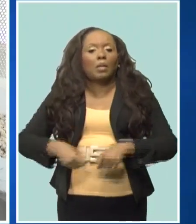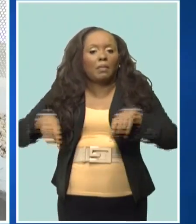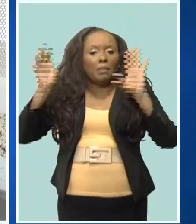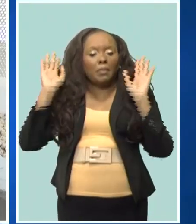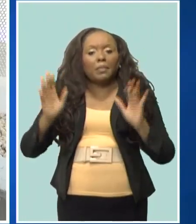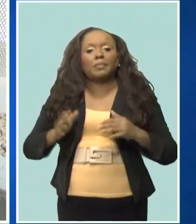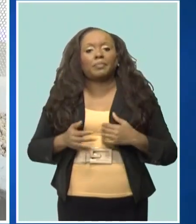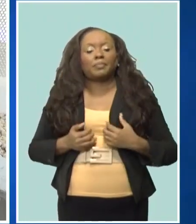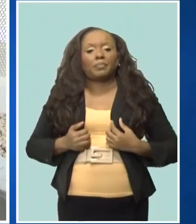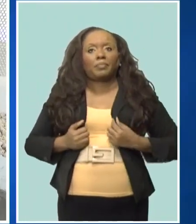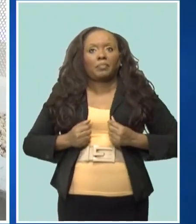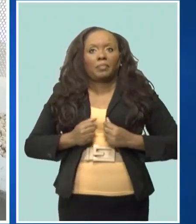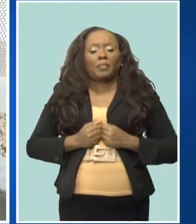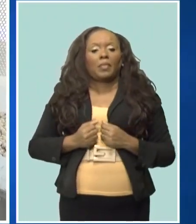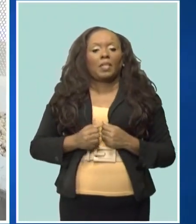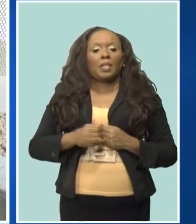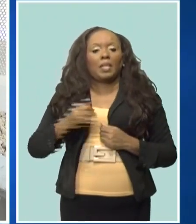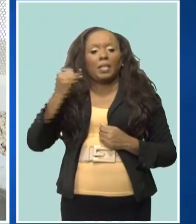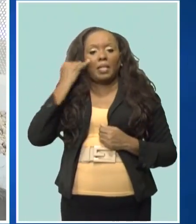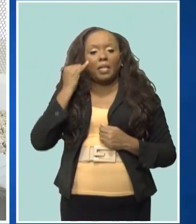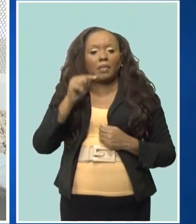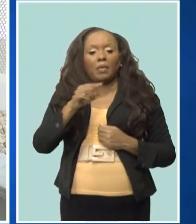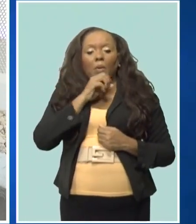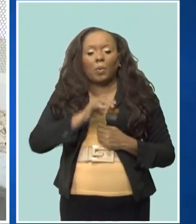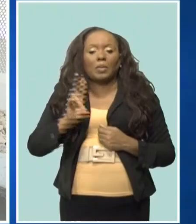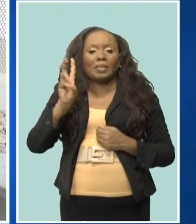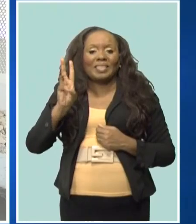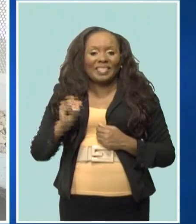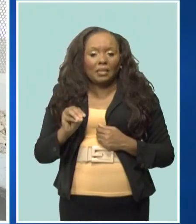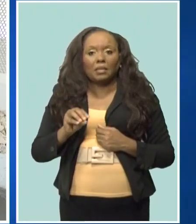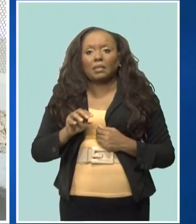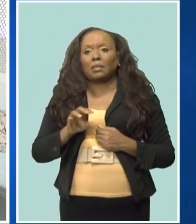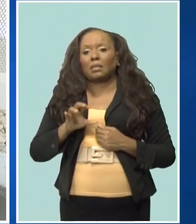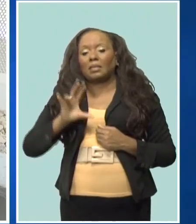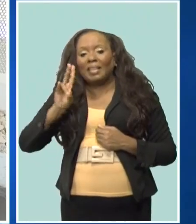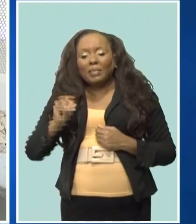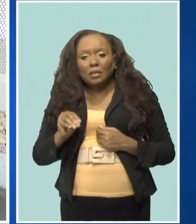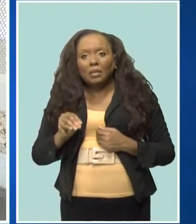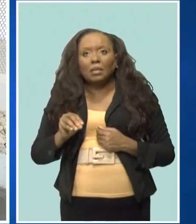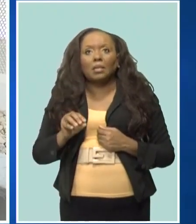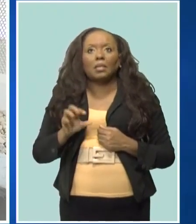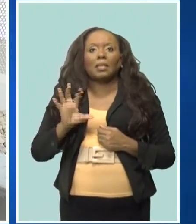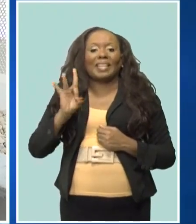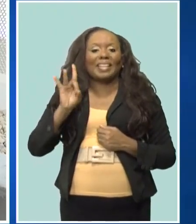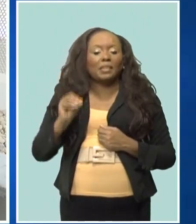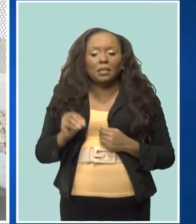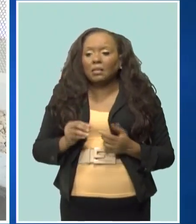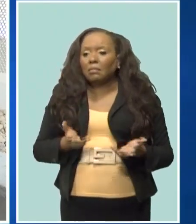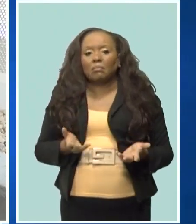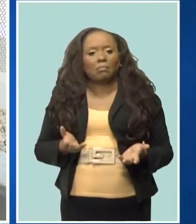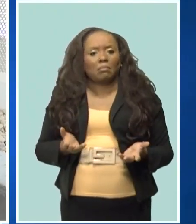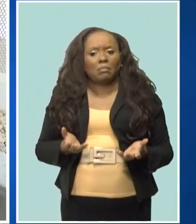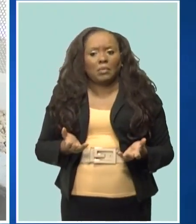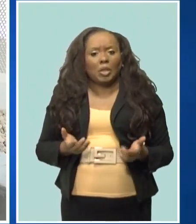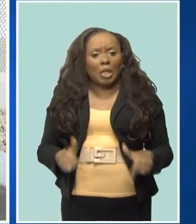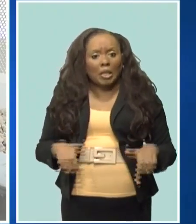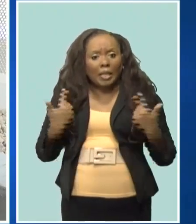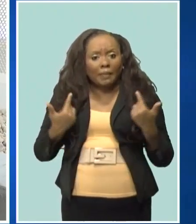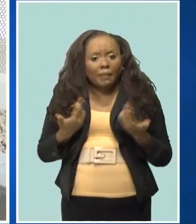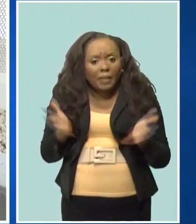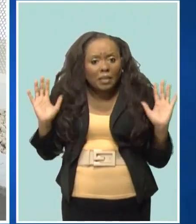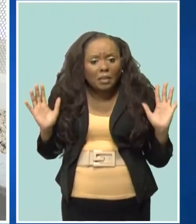of 60, 70, 80, that's not the end of it. That's not the end of the